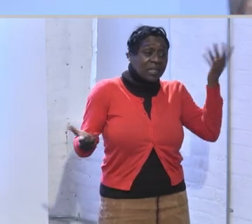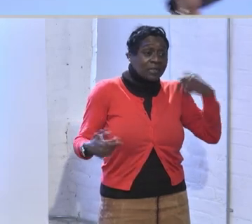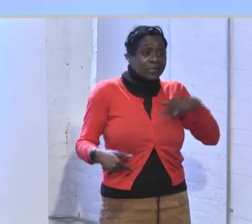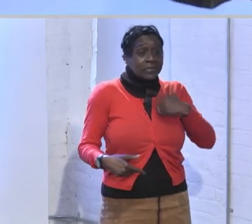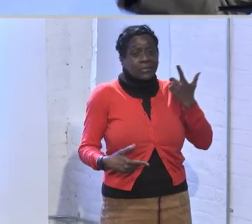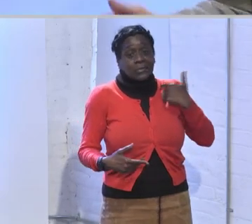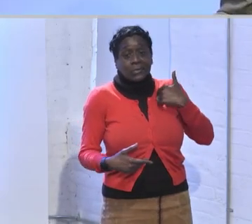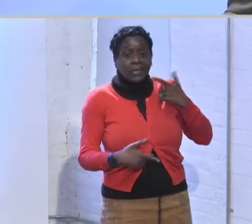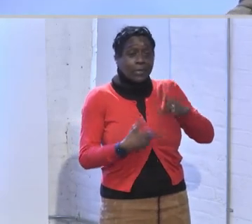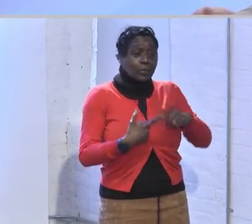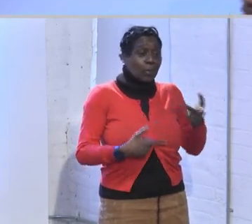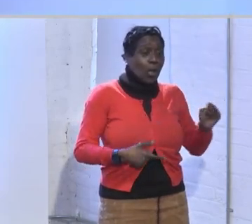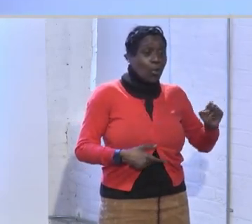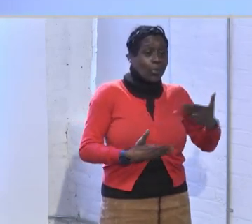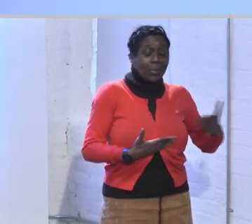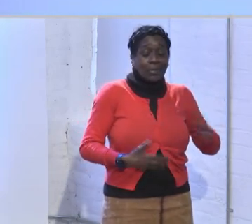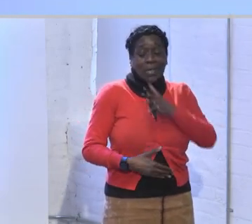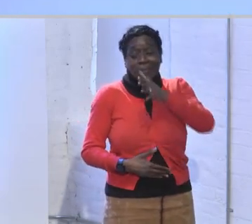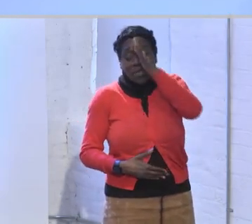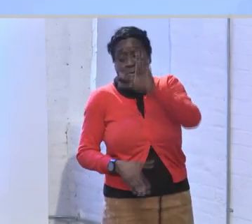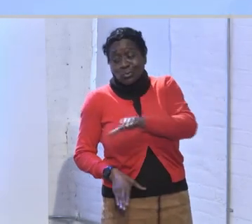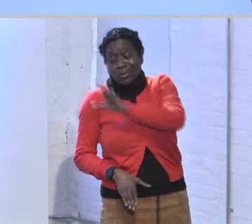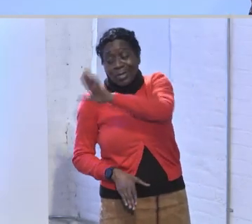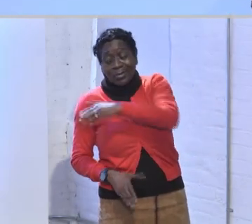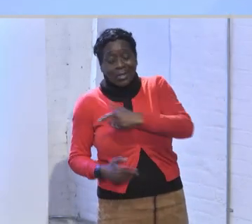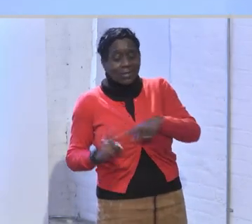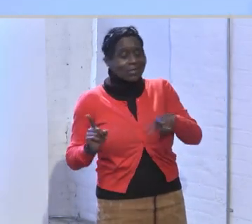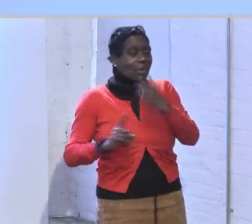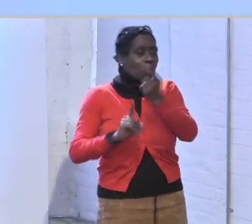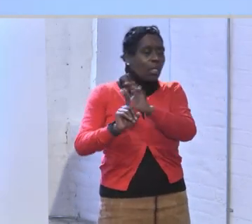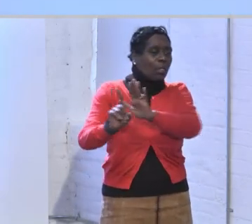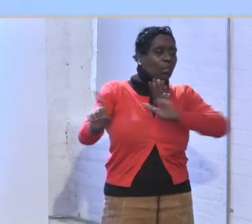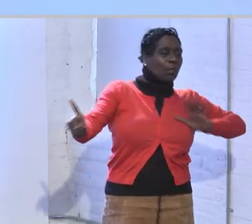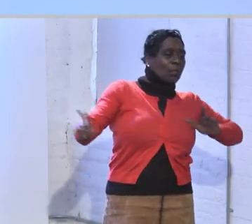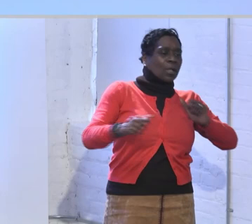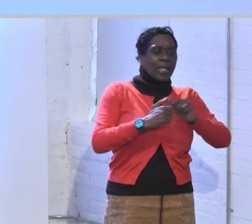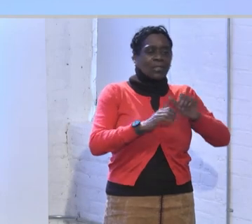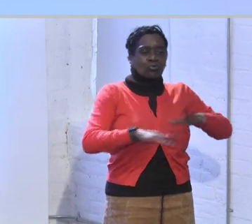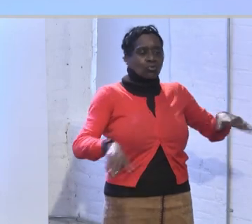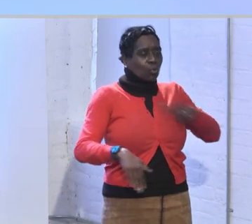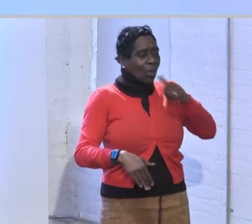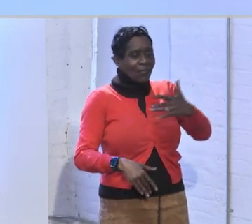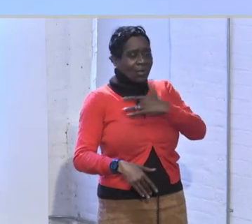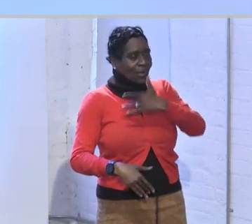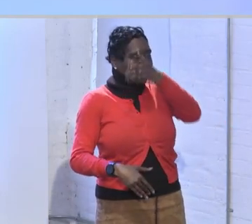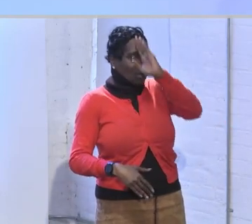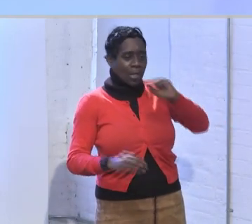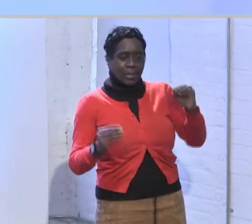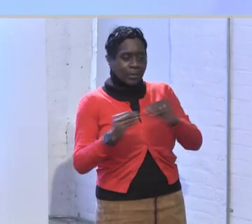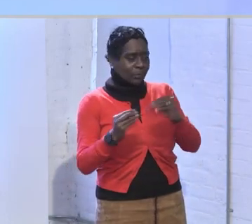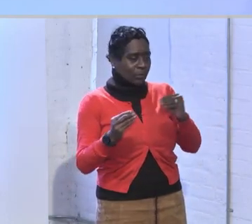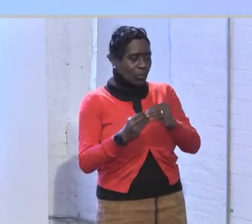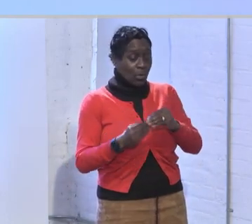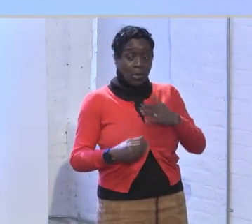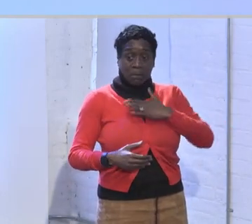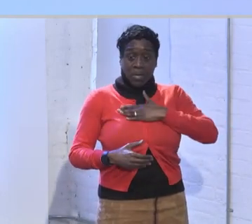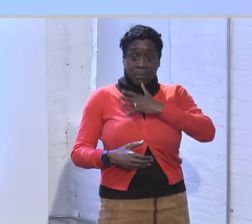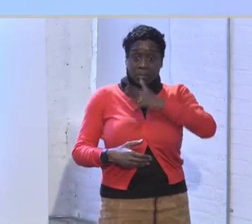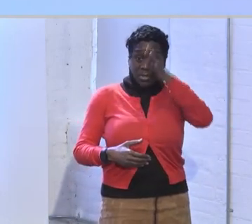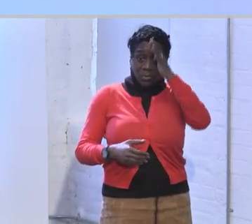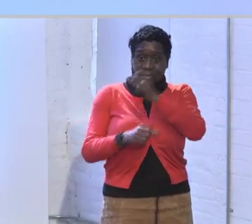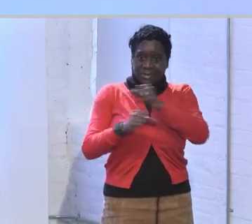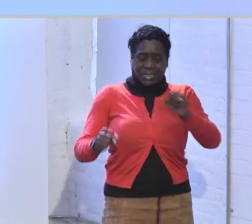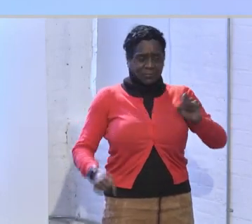we're going to do our own thing. And I saw them sort of walk away from God or not have a heart for God. Now, my parents were saved in